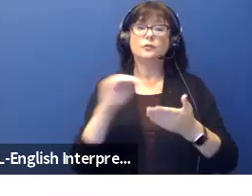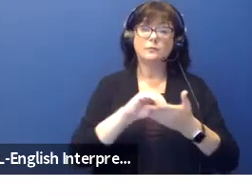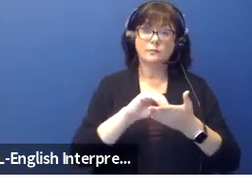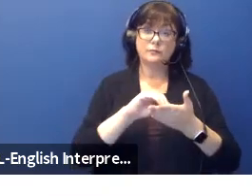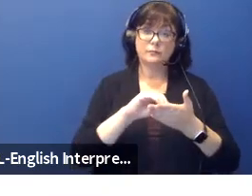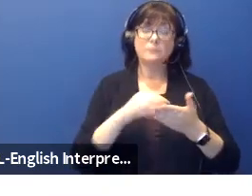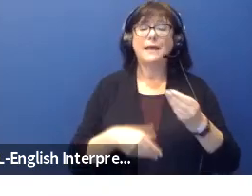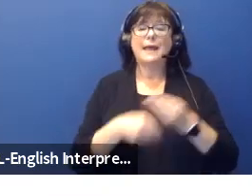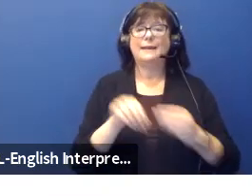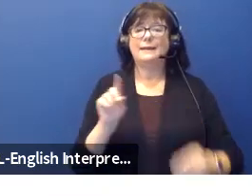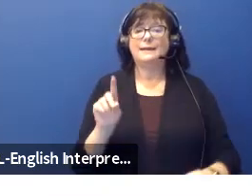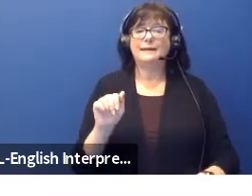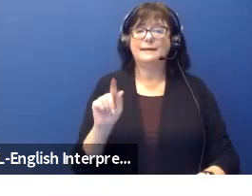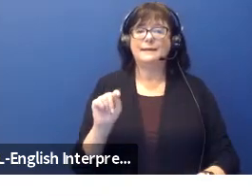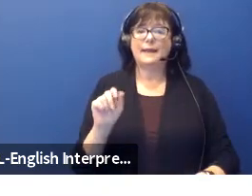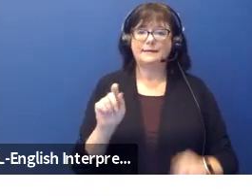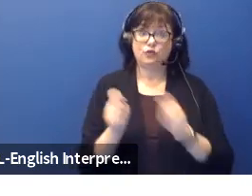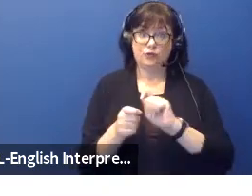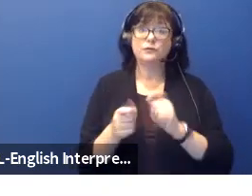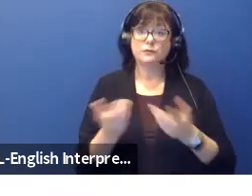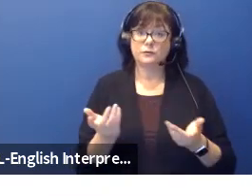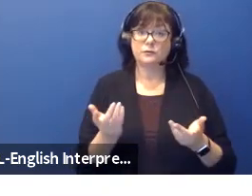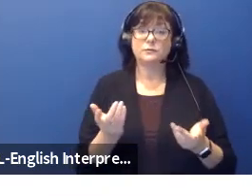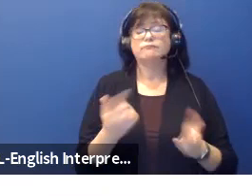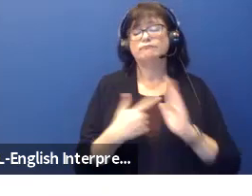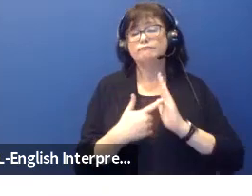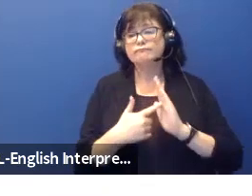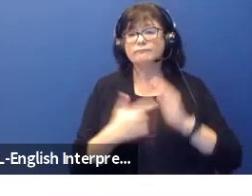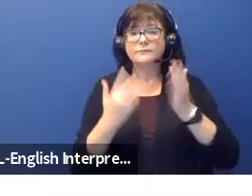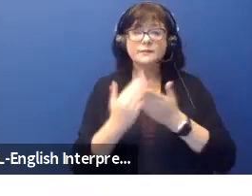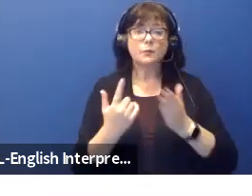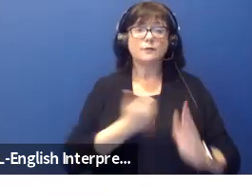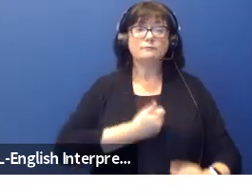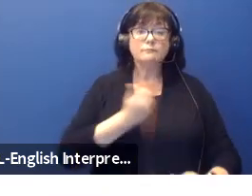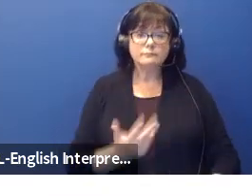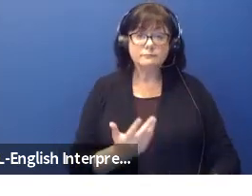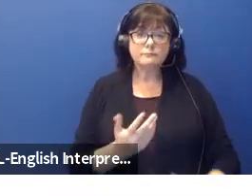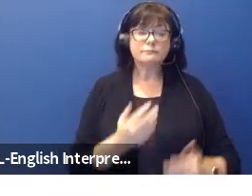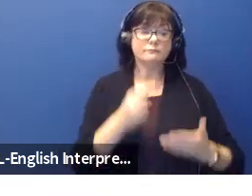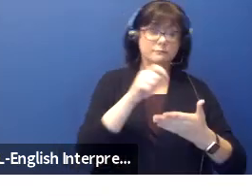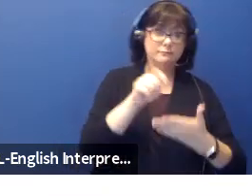on the PRF, so if someone discloses another indicator and you go and check off that on the PRF,